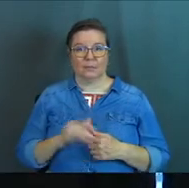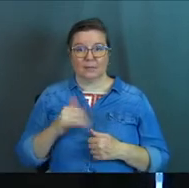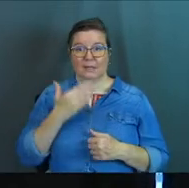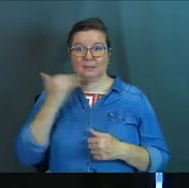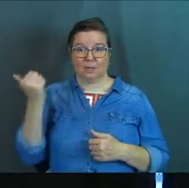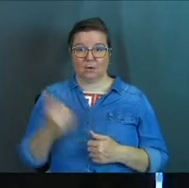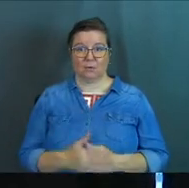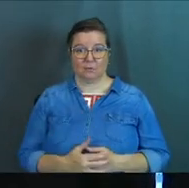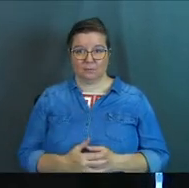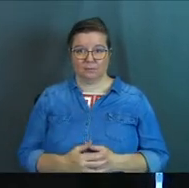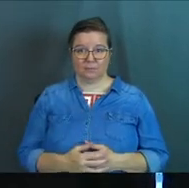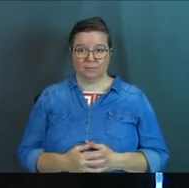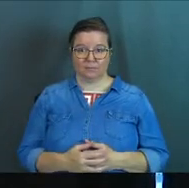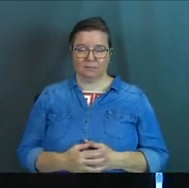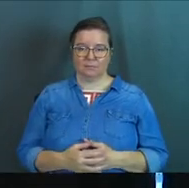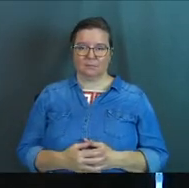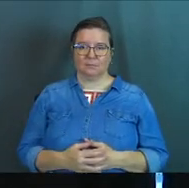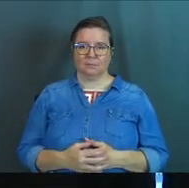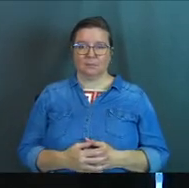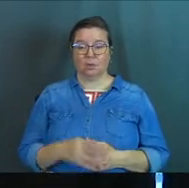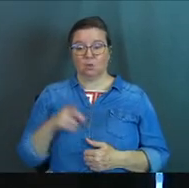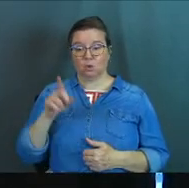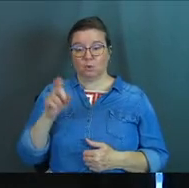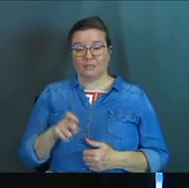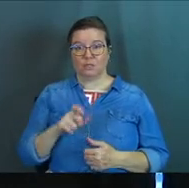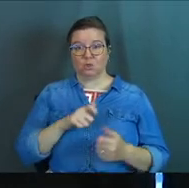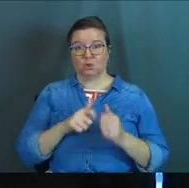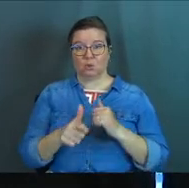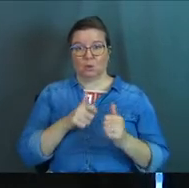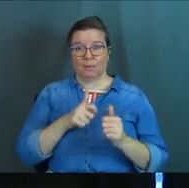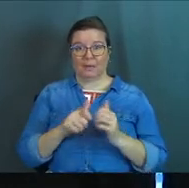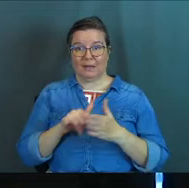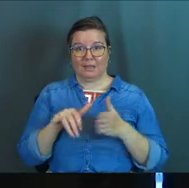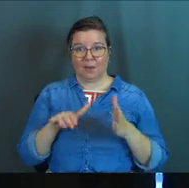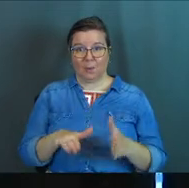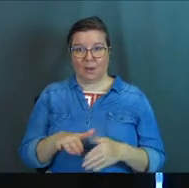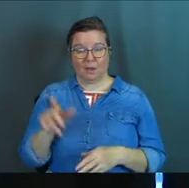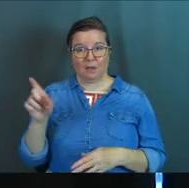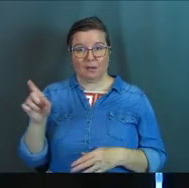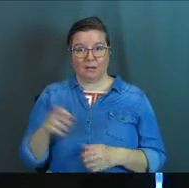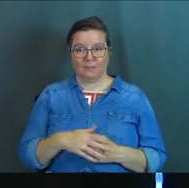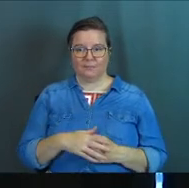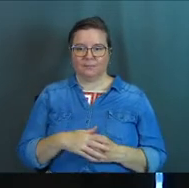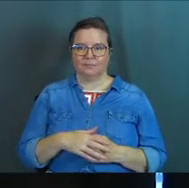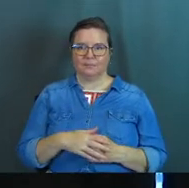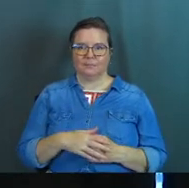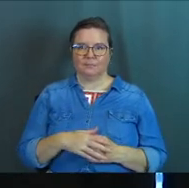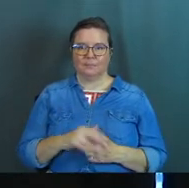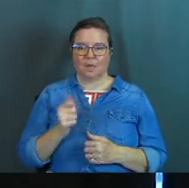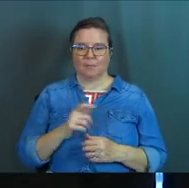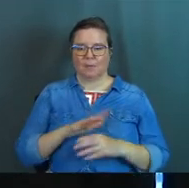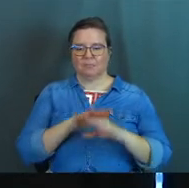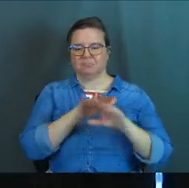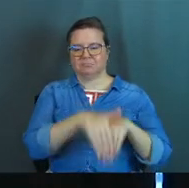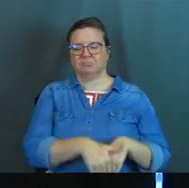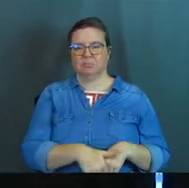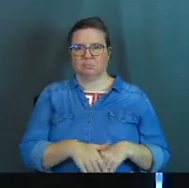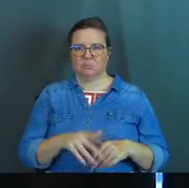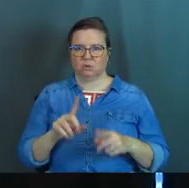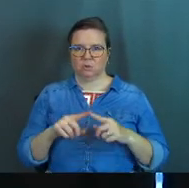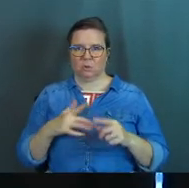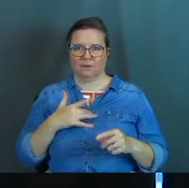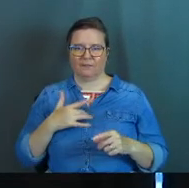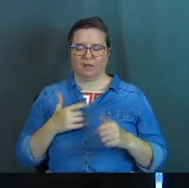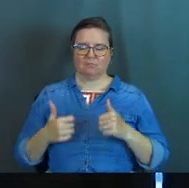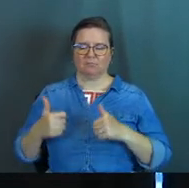That it's better. And do you need to compete in that way? Will push other people down in order